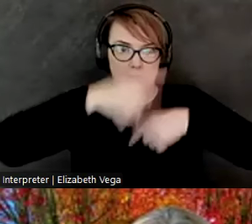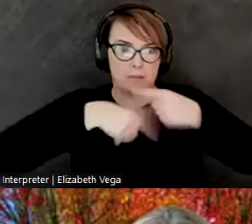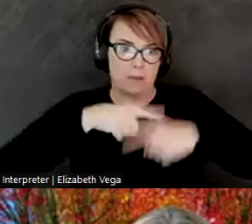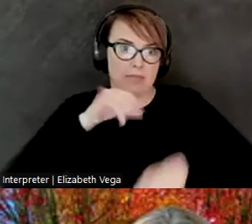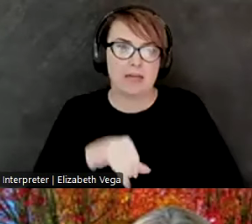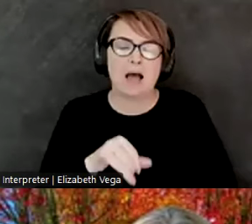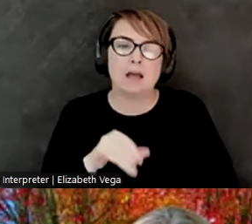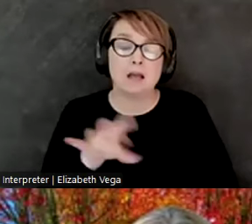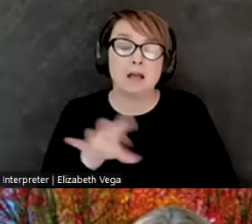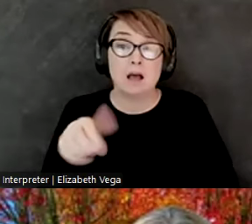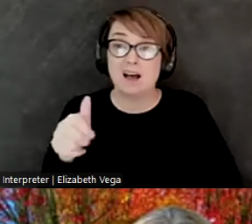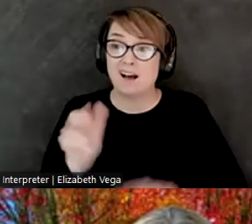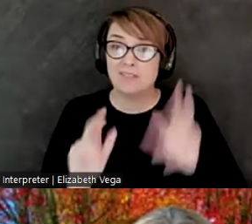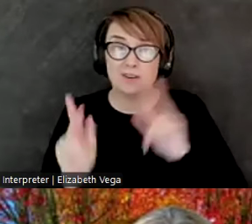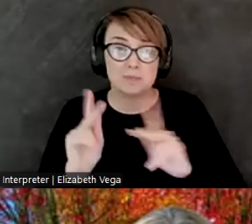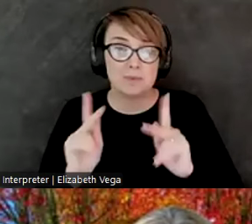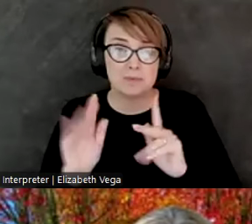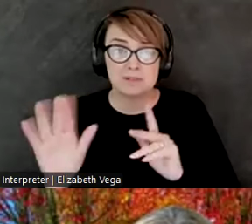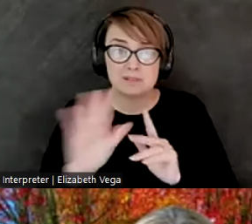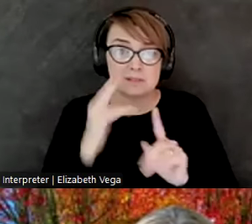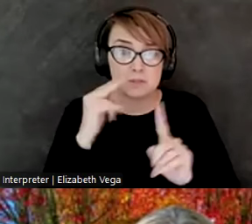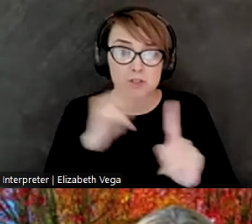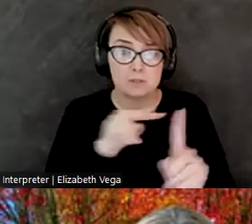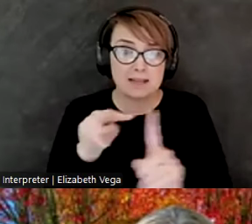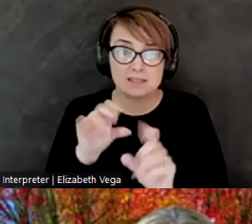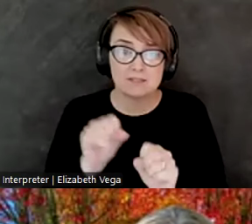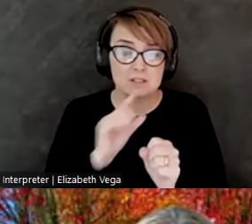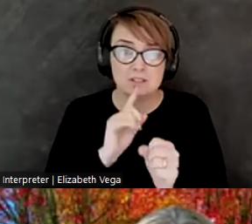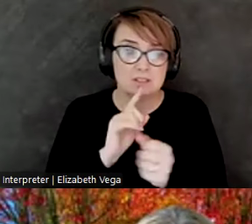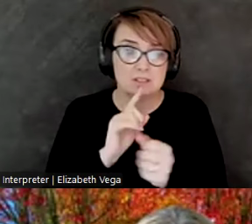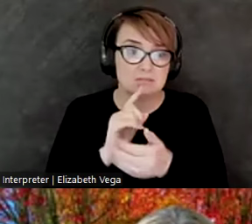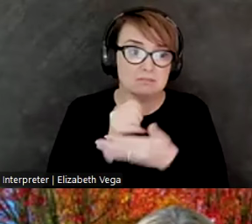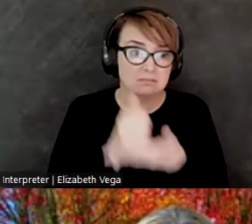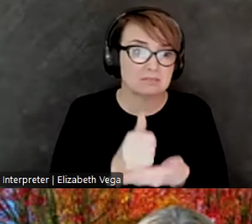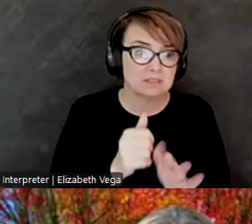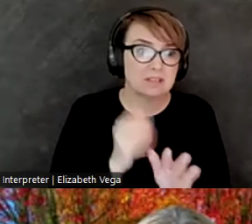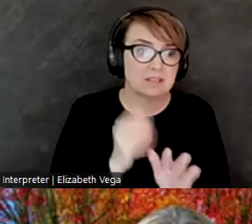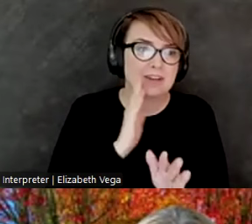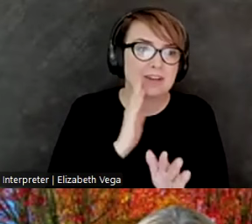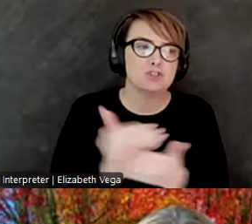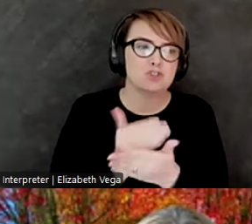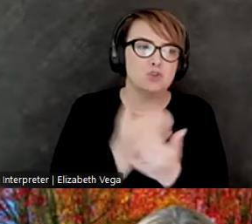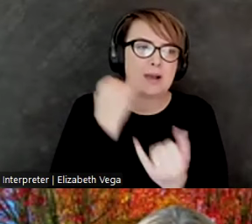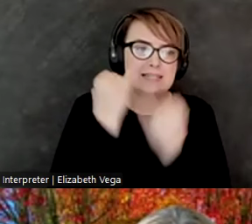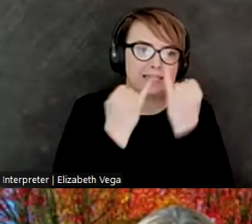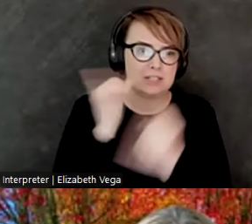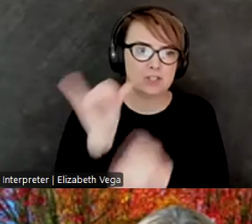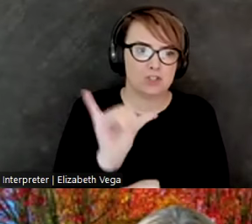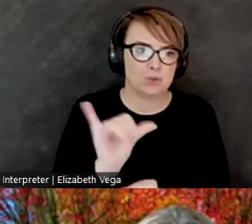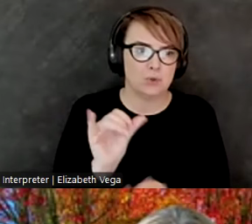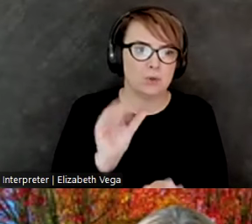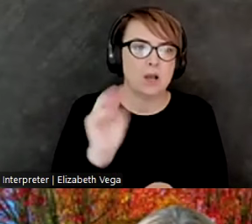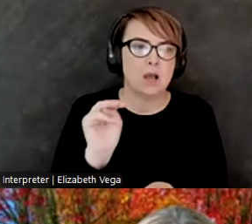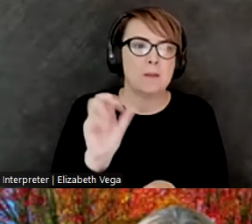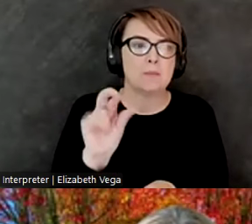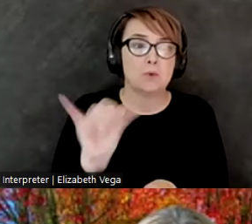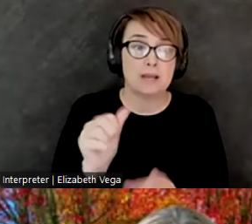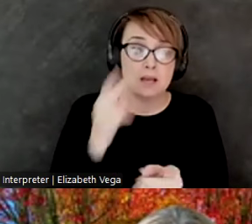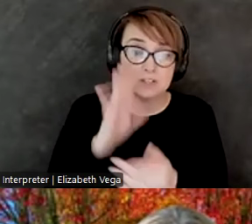other perspectives that can contribute to that. And I know there also may be some new ideas, so don't lose that thought, Fernando. Maria, I see your hand. Go